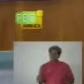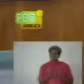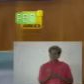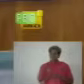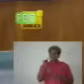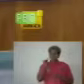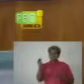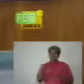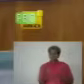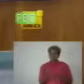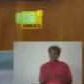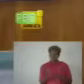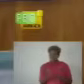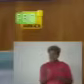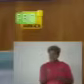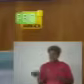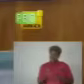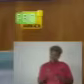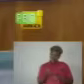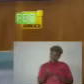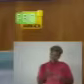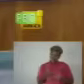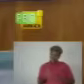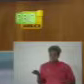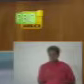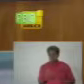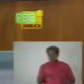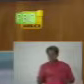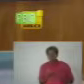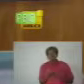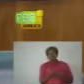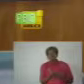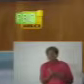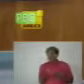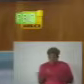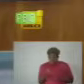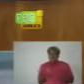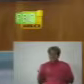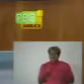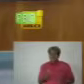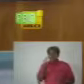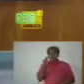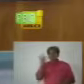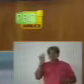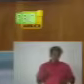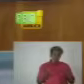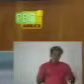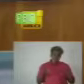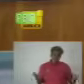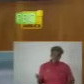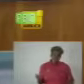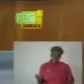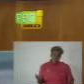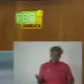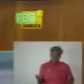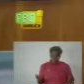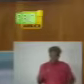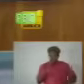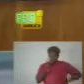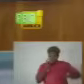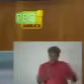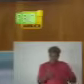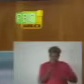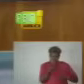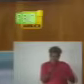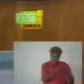have 80% small business occurrence. The small business have 3-4 people. The person who